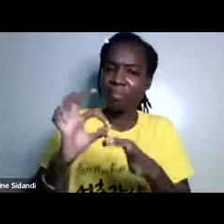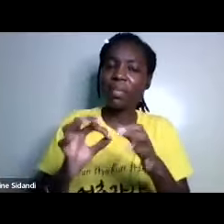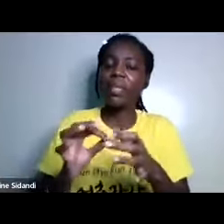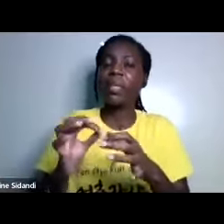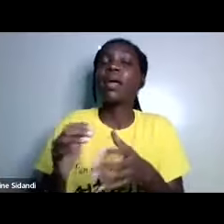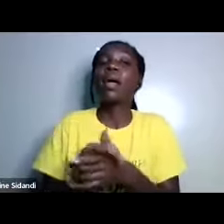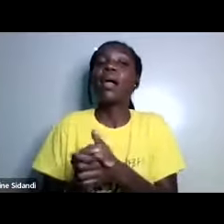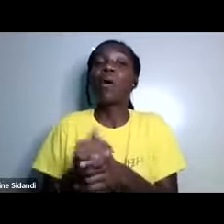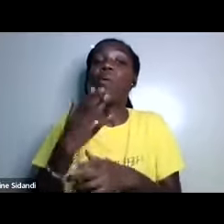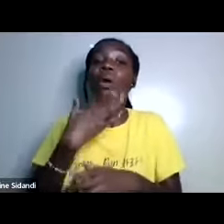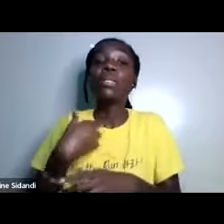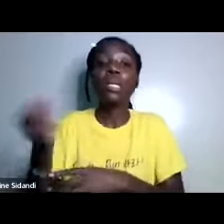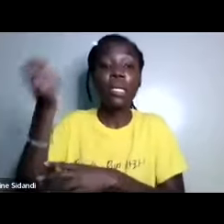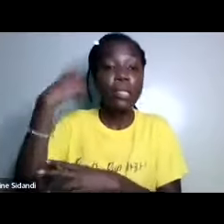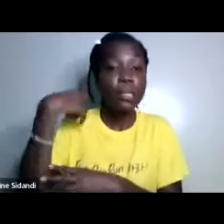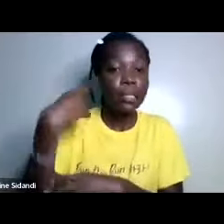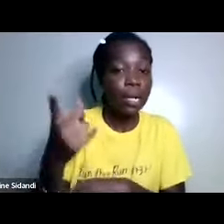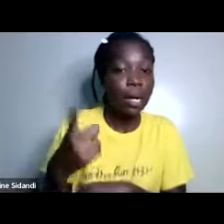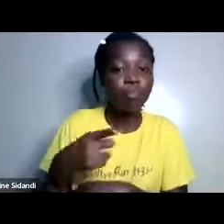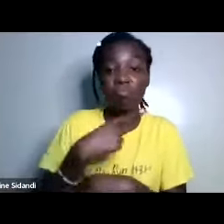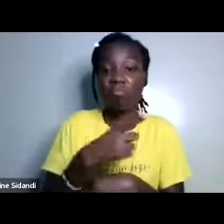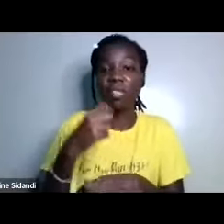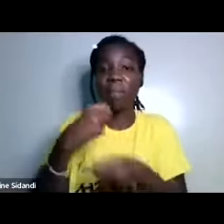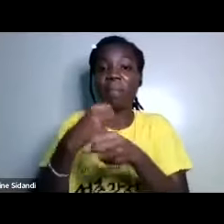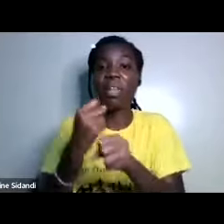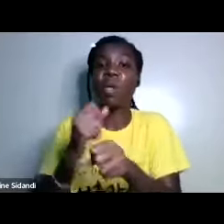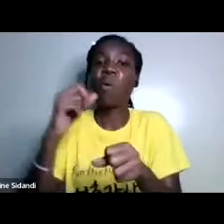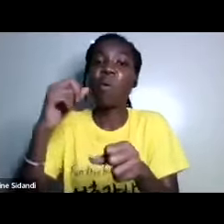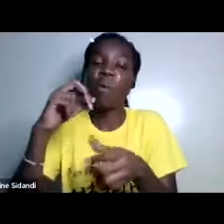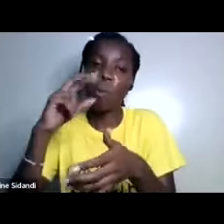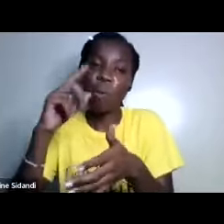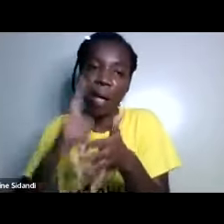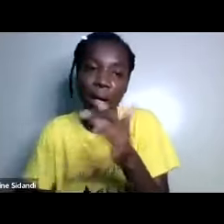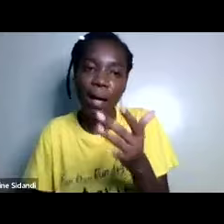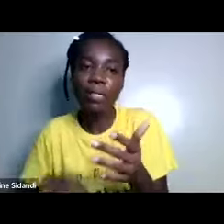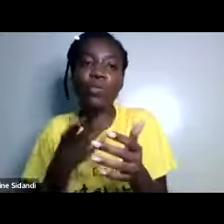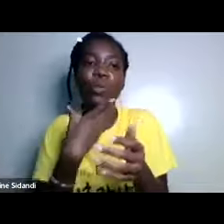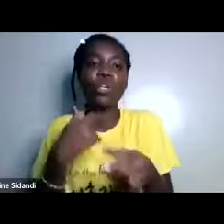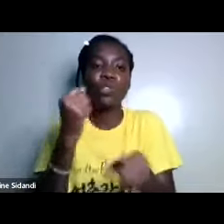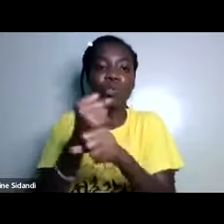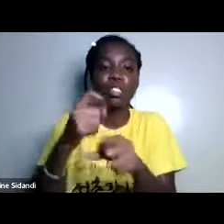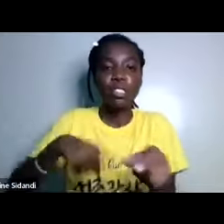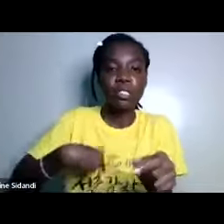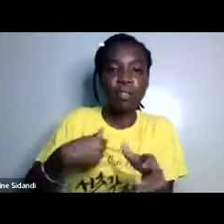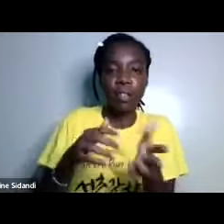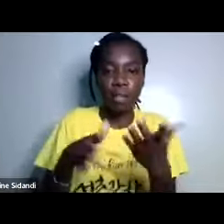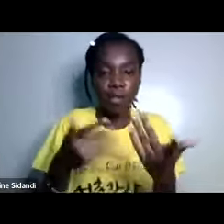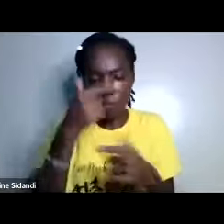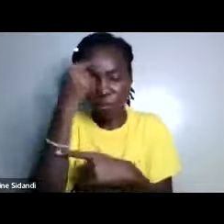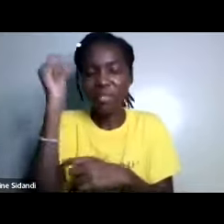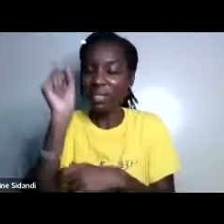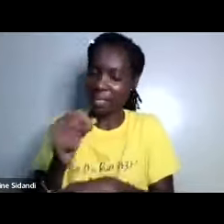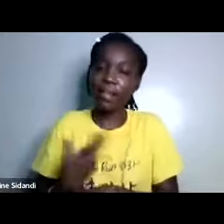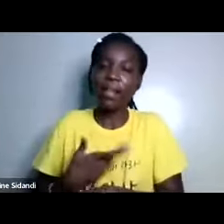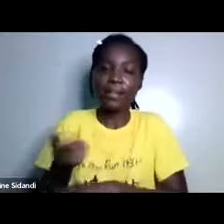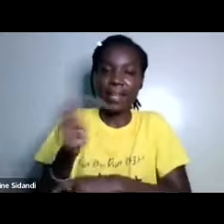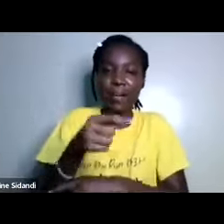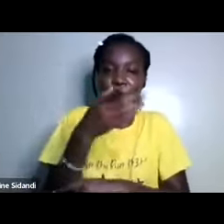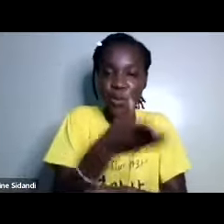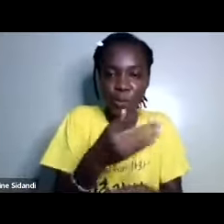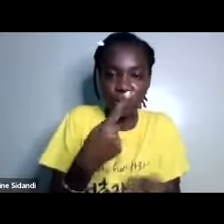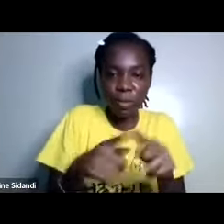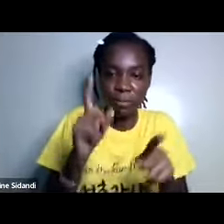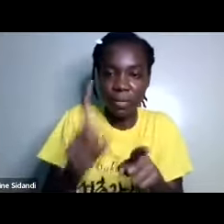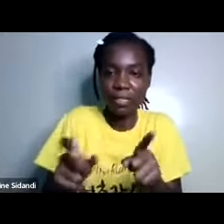funnels? Not really because we really want to do it ourselves. Of course, we are coming to you, but we really need to understand. I